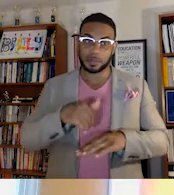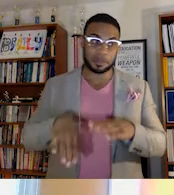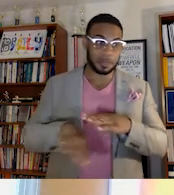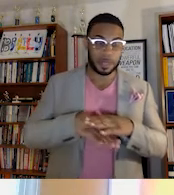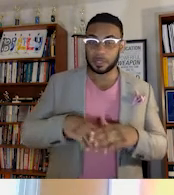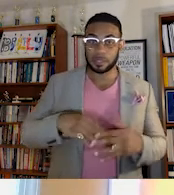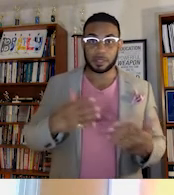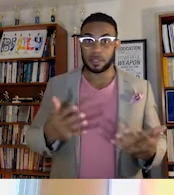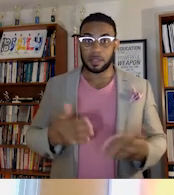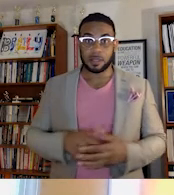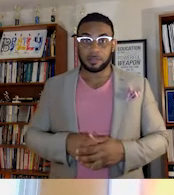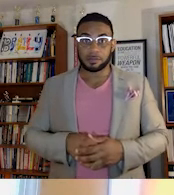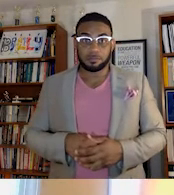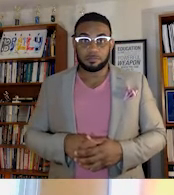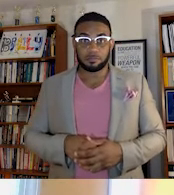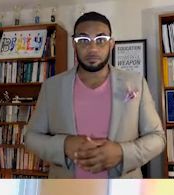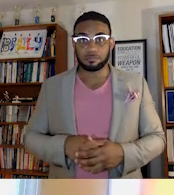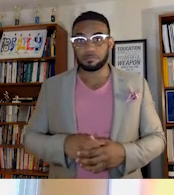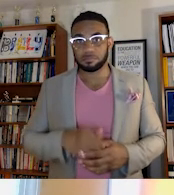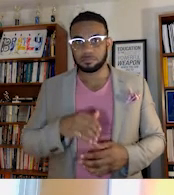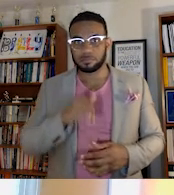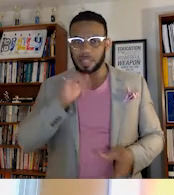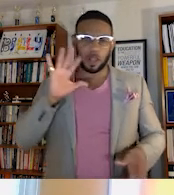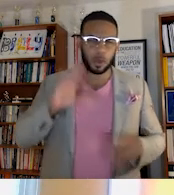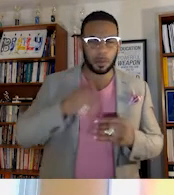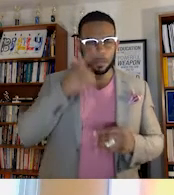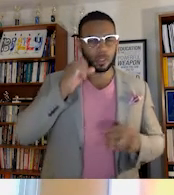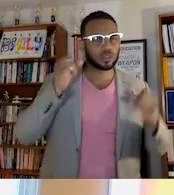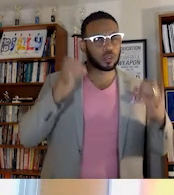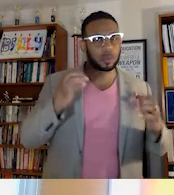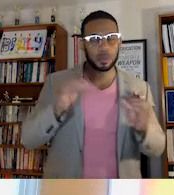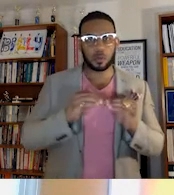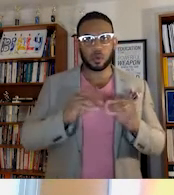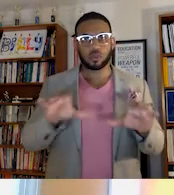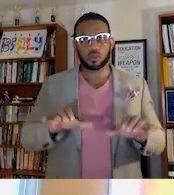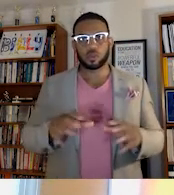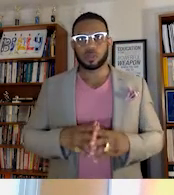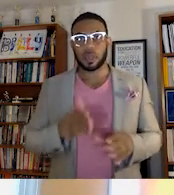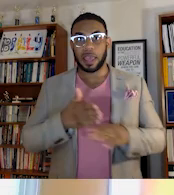basically not the culmination because there's so much more to